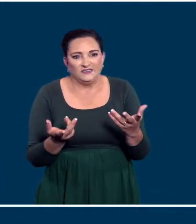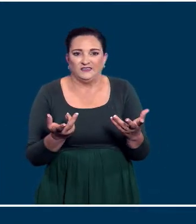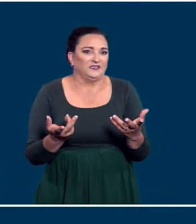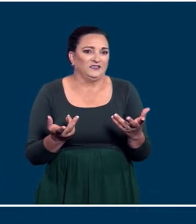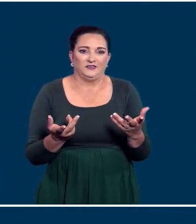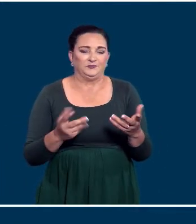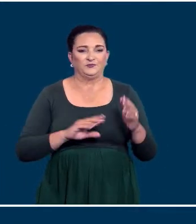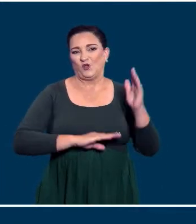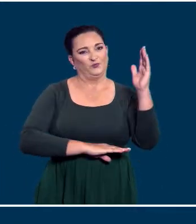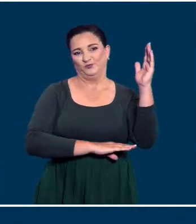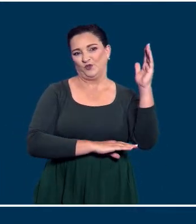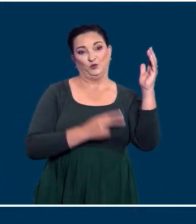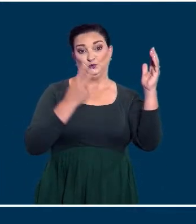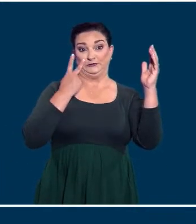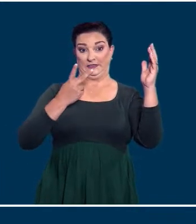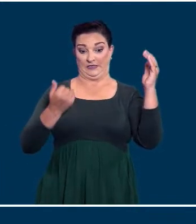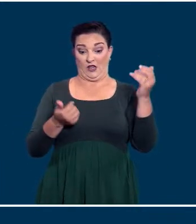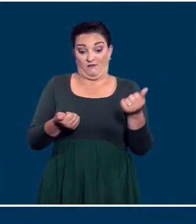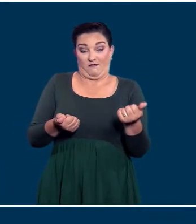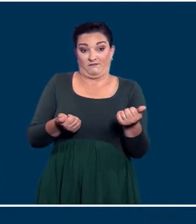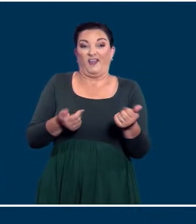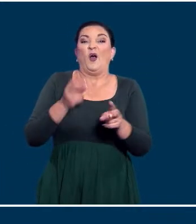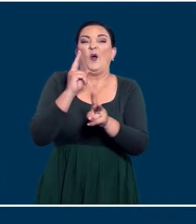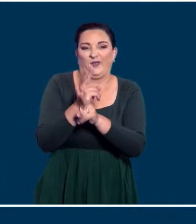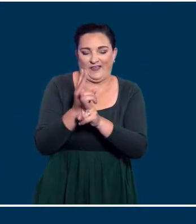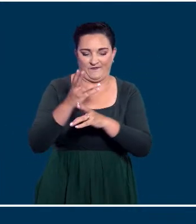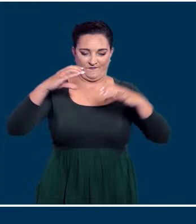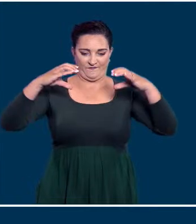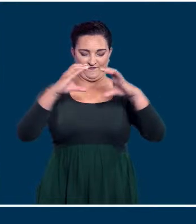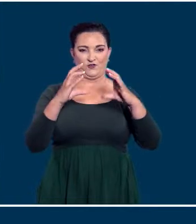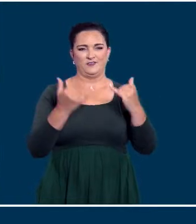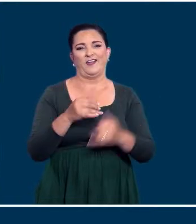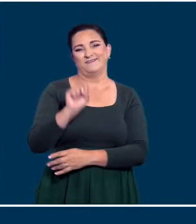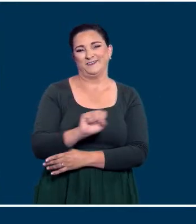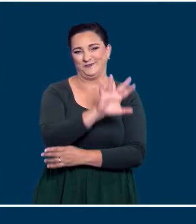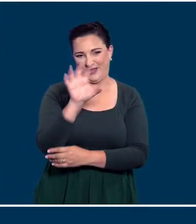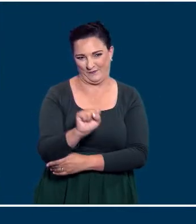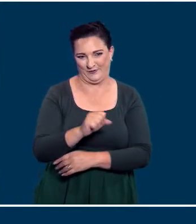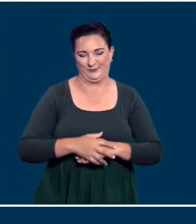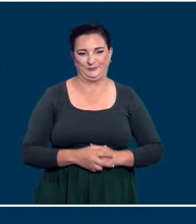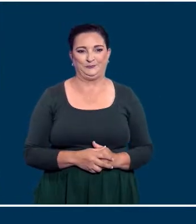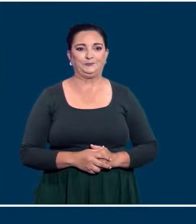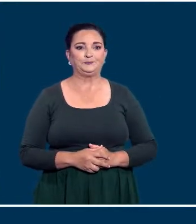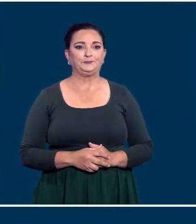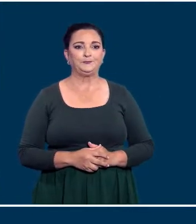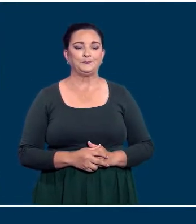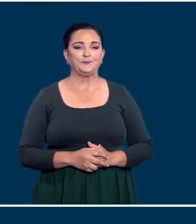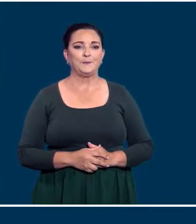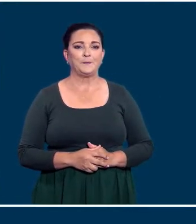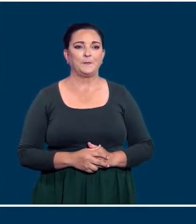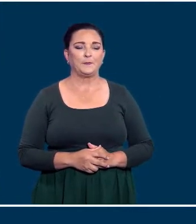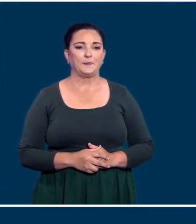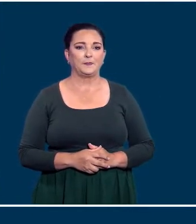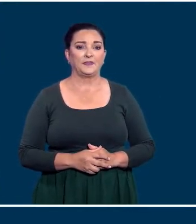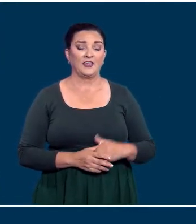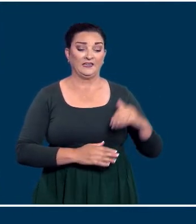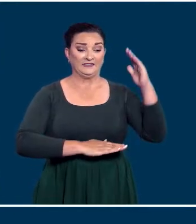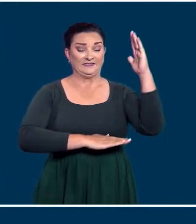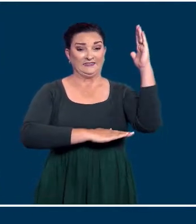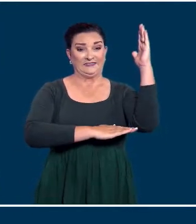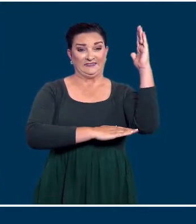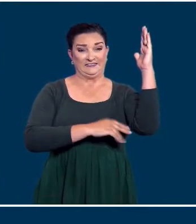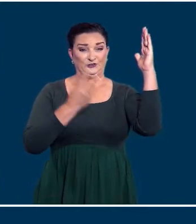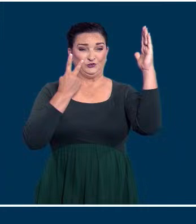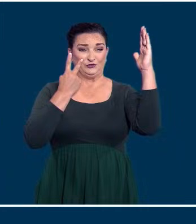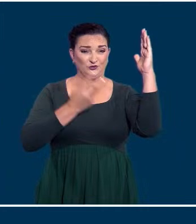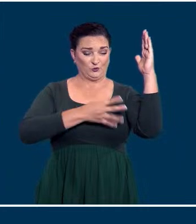questionable. Okay, now I'm going to turn to South Africa. We're going to pivot to South Africa a bit here. So South Africa's performance,